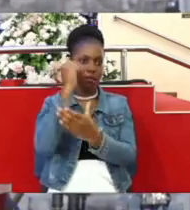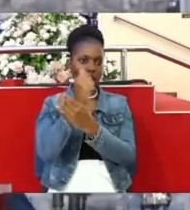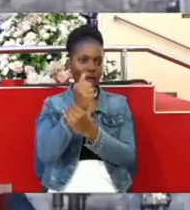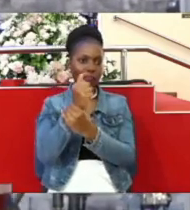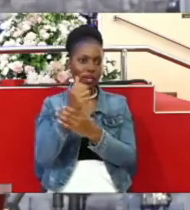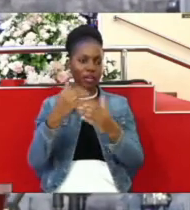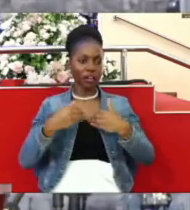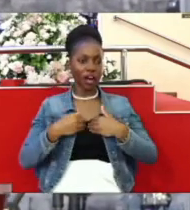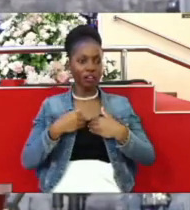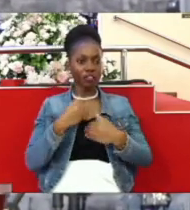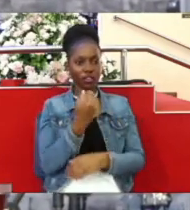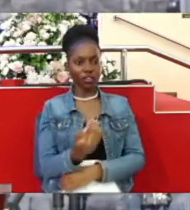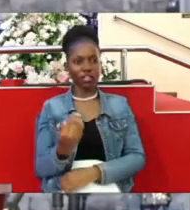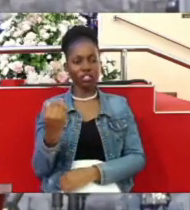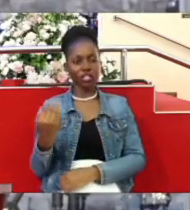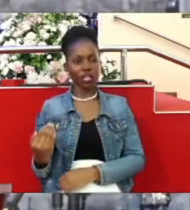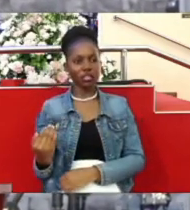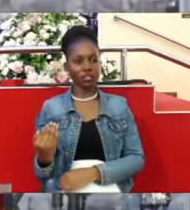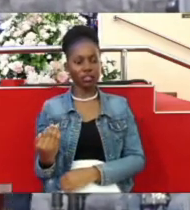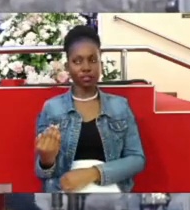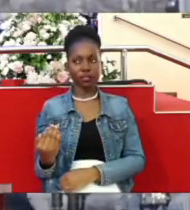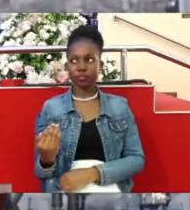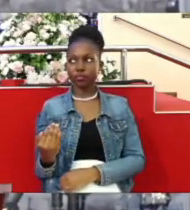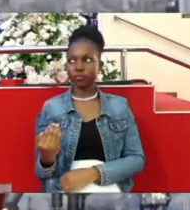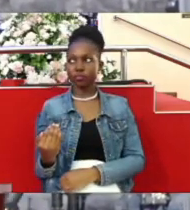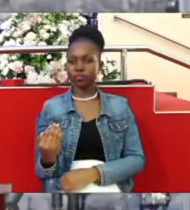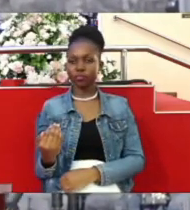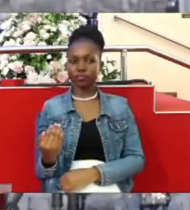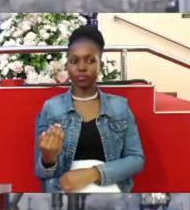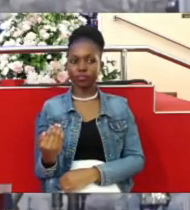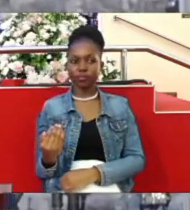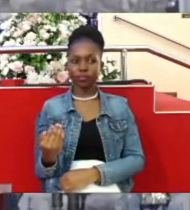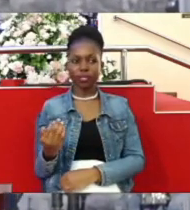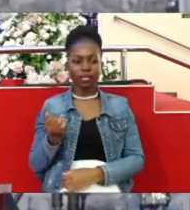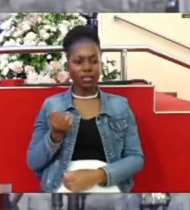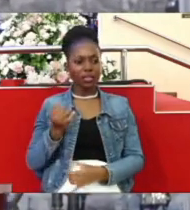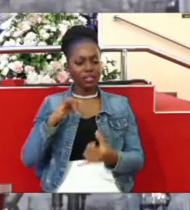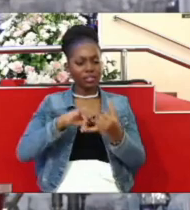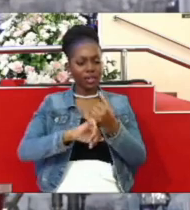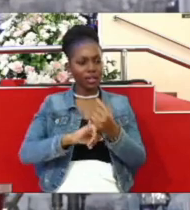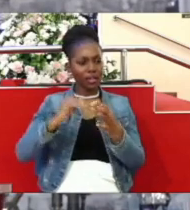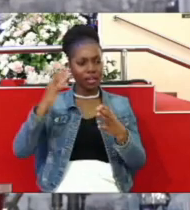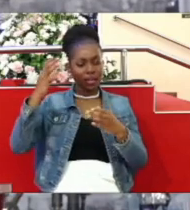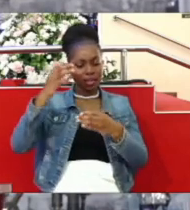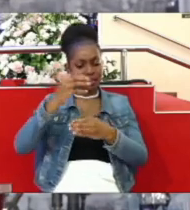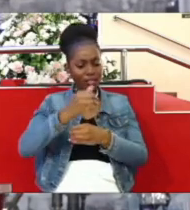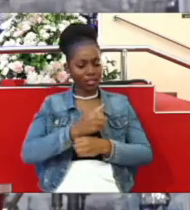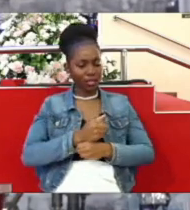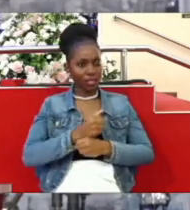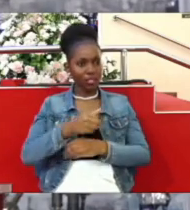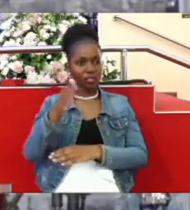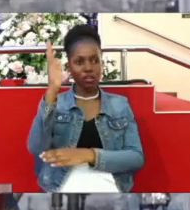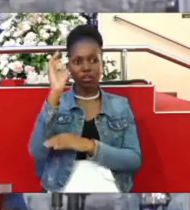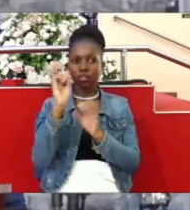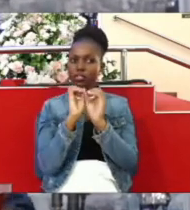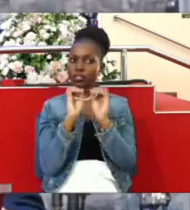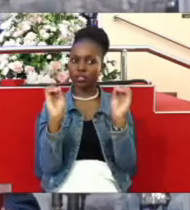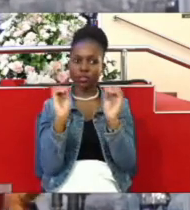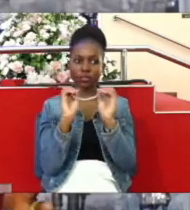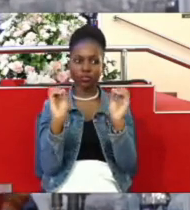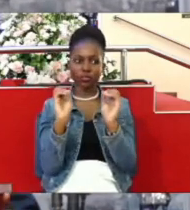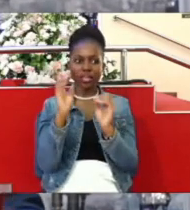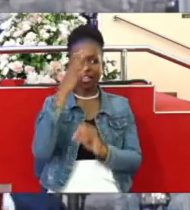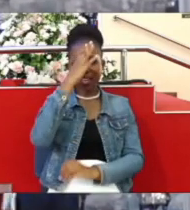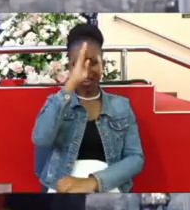God by seizing the initiative from God. Akataka kuelekeza mapenzi ya Mungu. And it happens